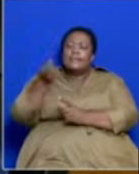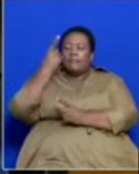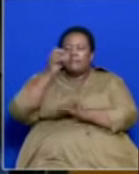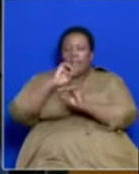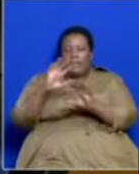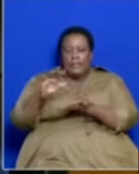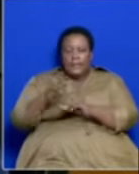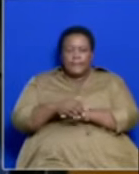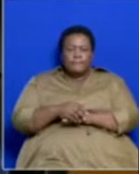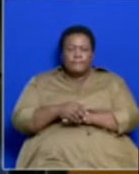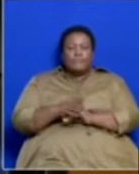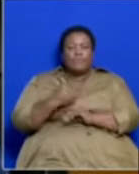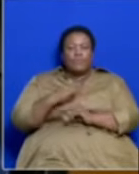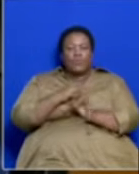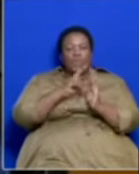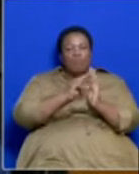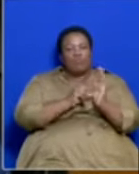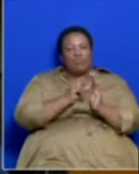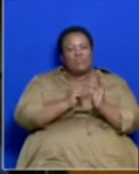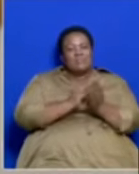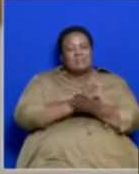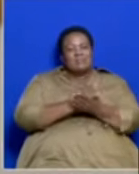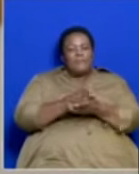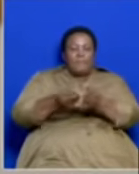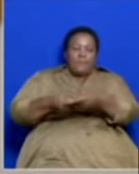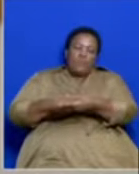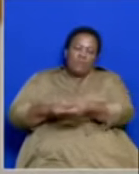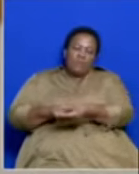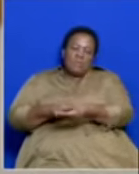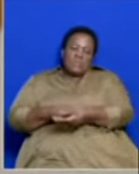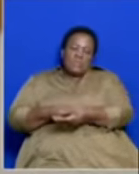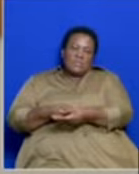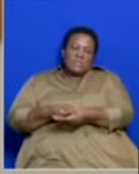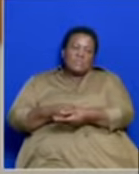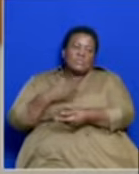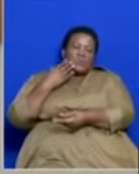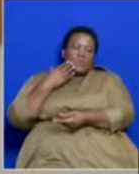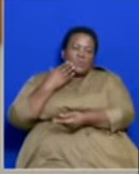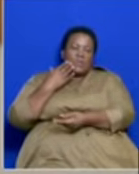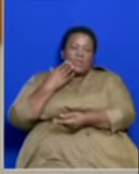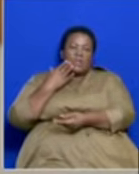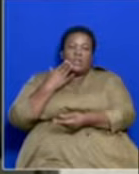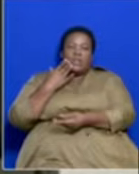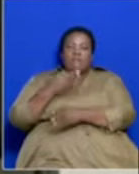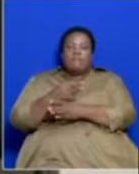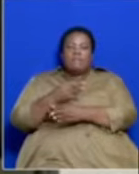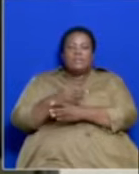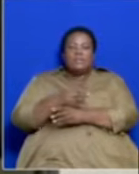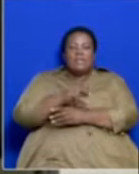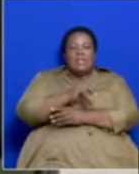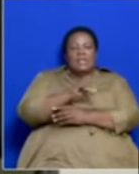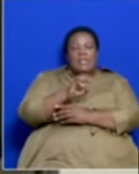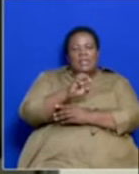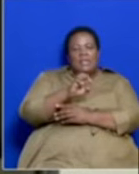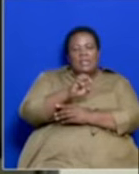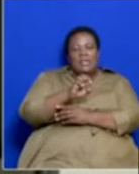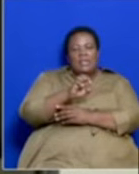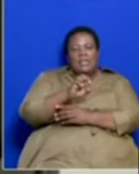are some of the documents when Mr. Kiafela Kai returns for the IPID